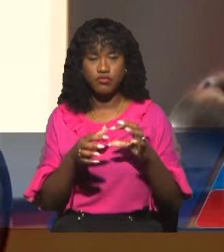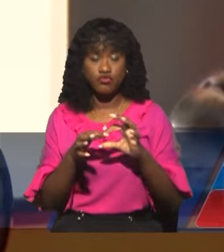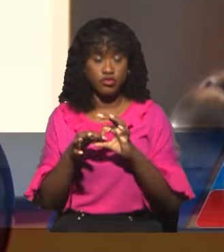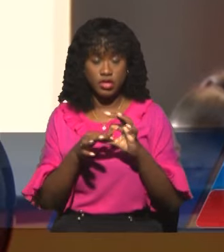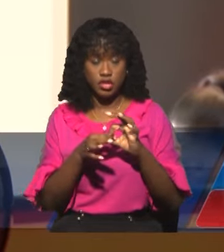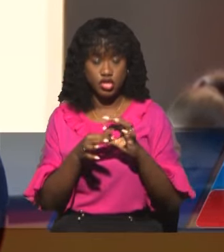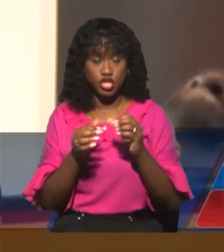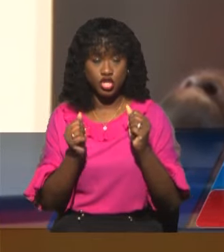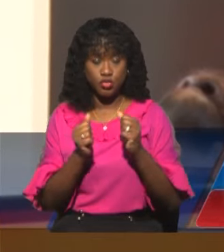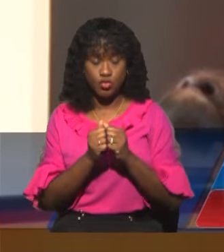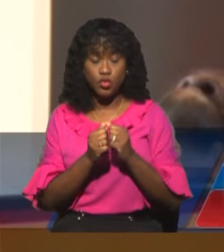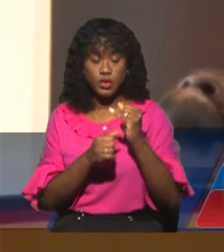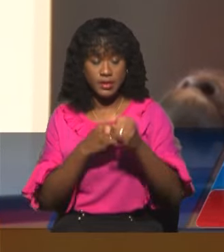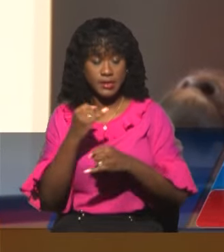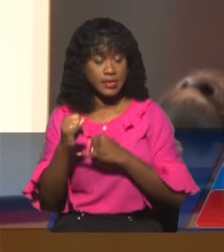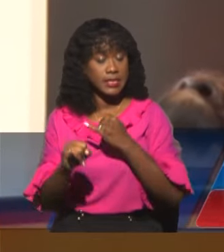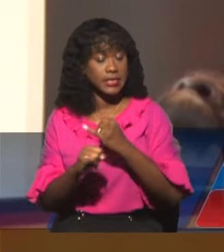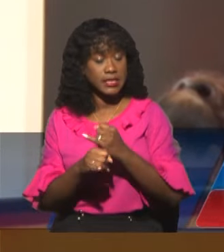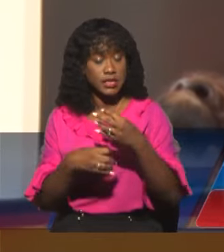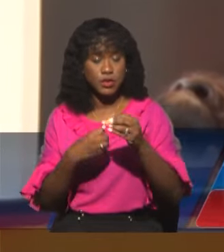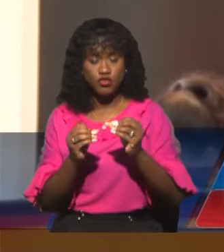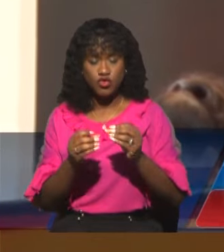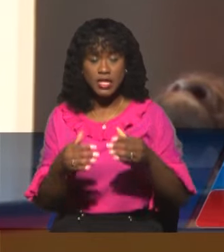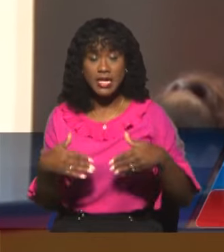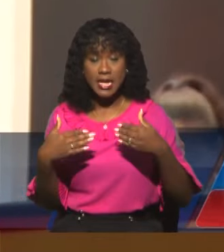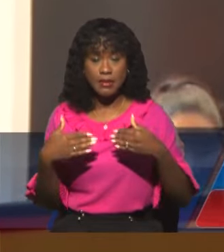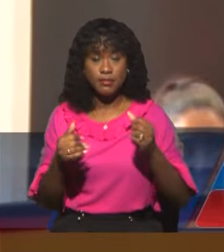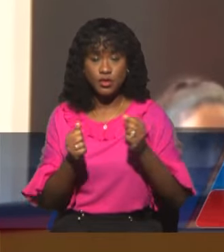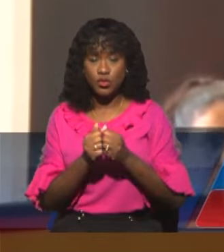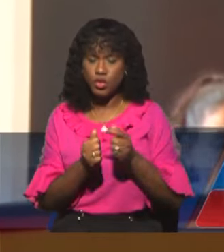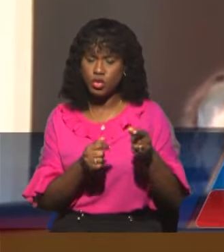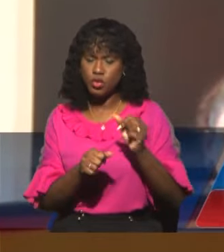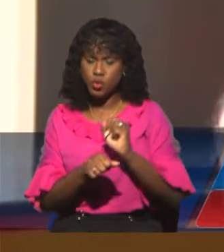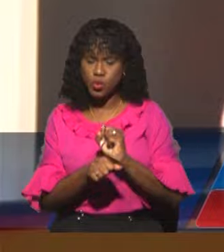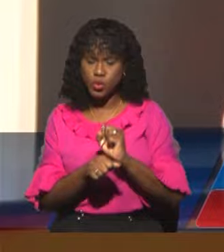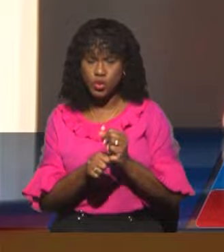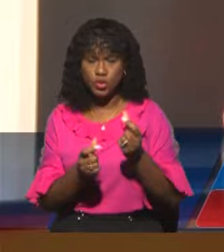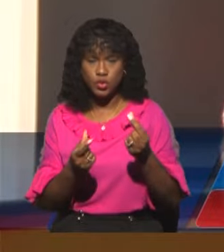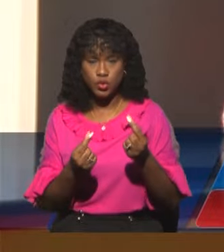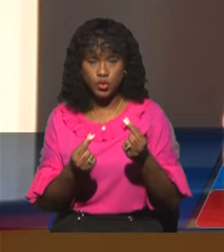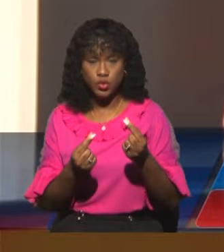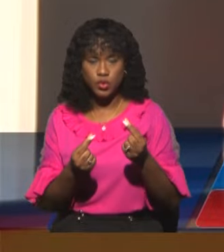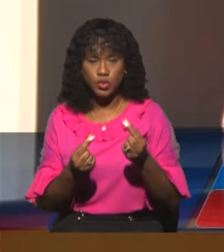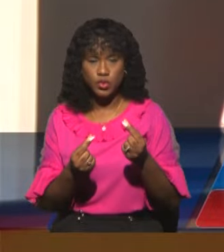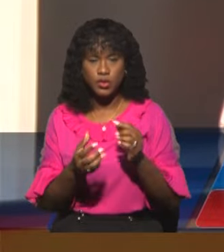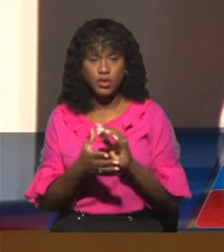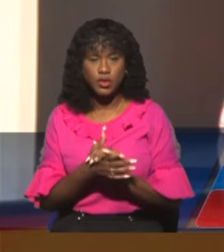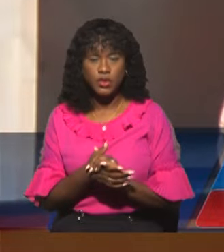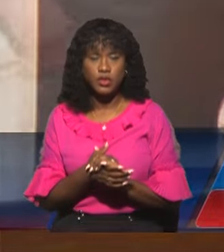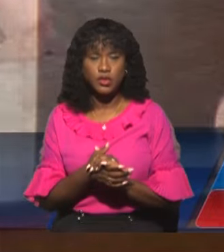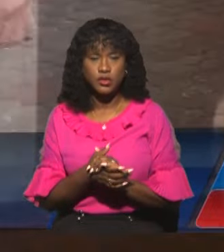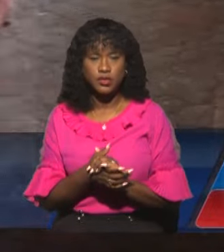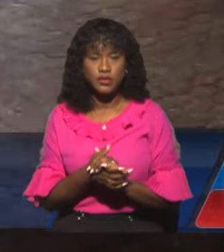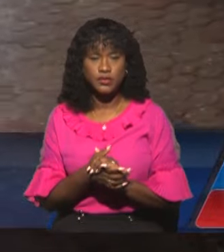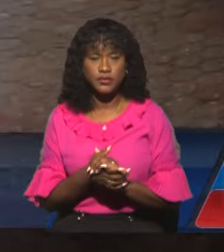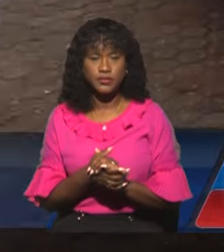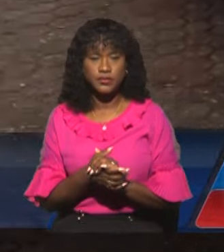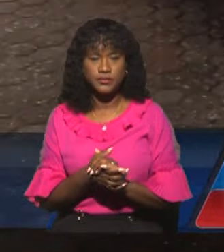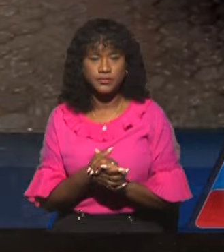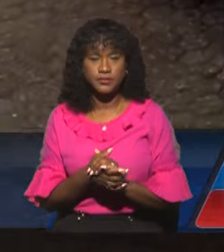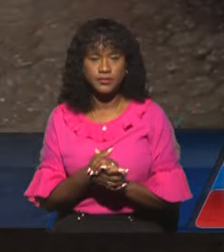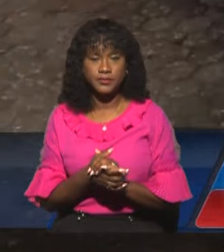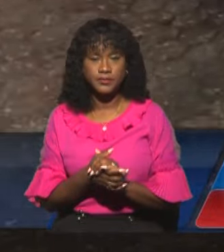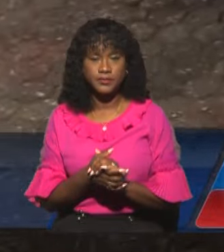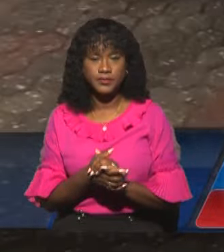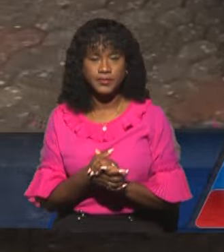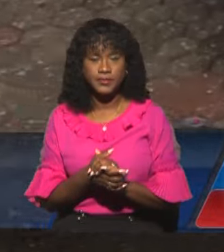relationship. They are happy with our performance, and therefore it's an open contract. And Mr.